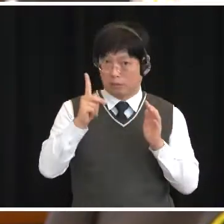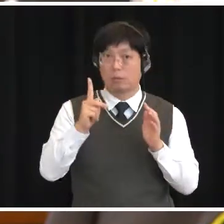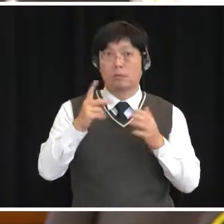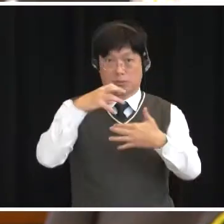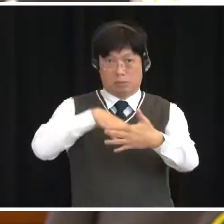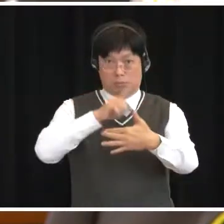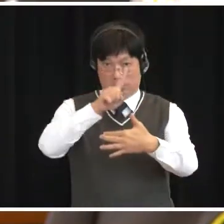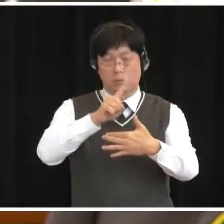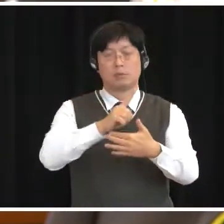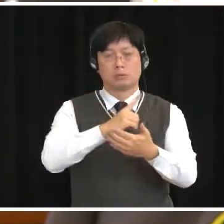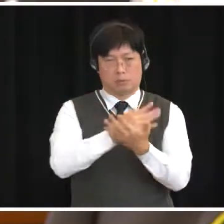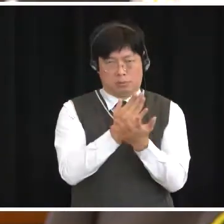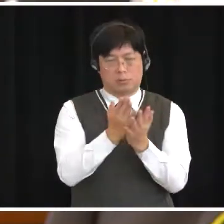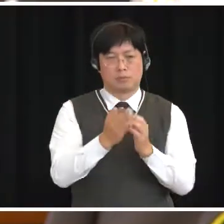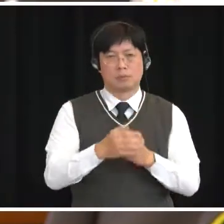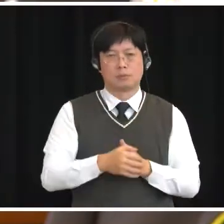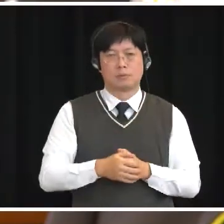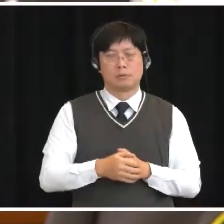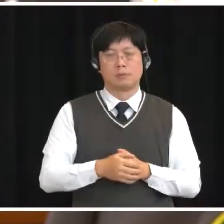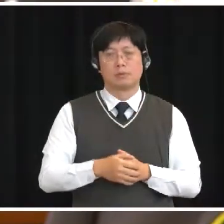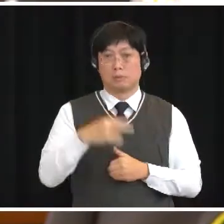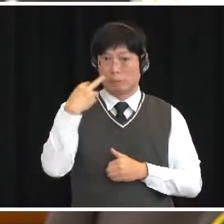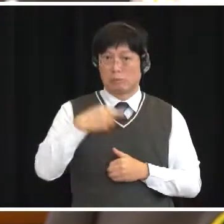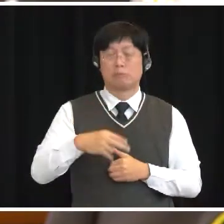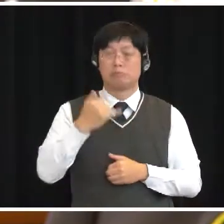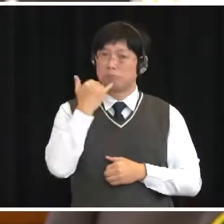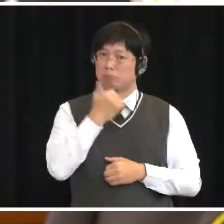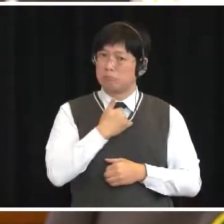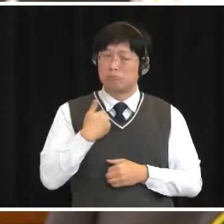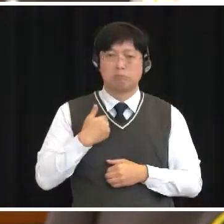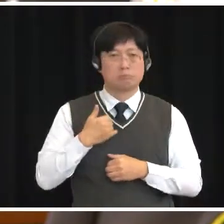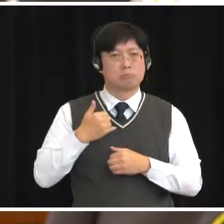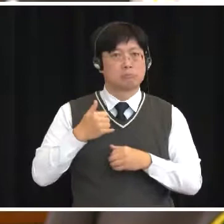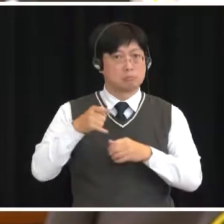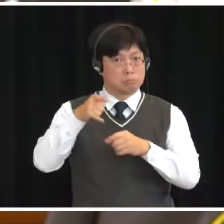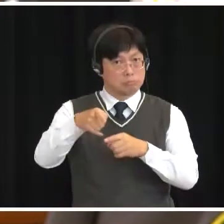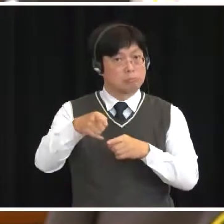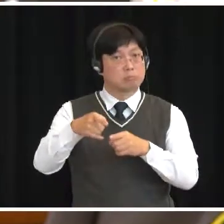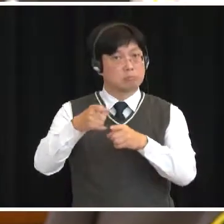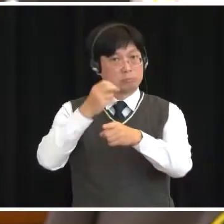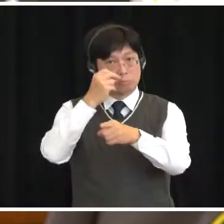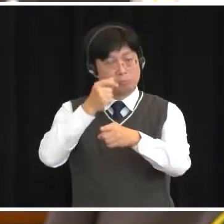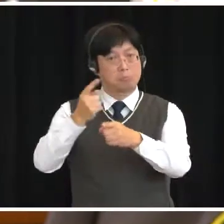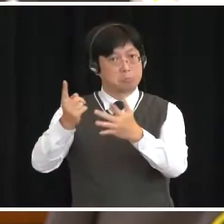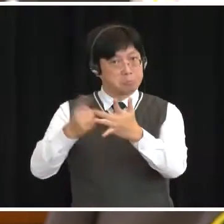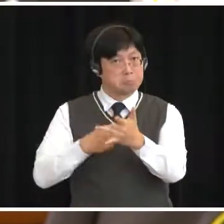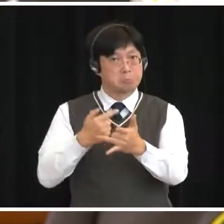integrate healthcare resources in different regions. Pediatrician